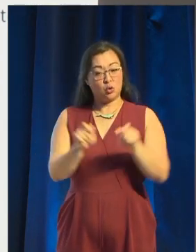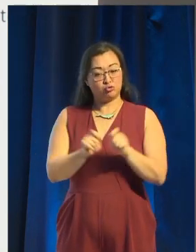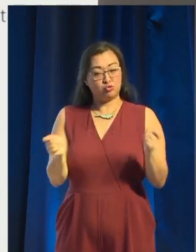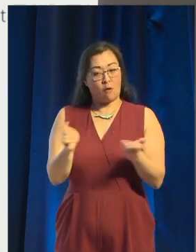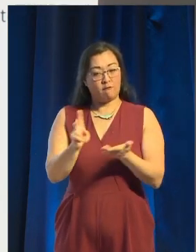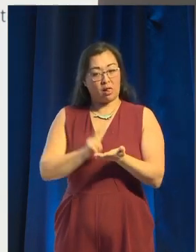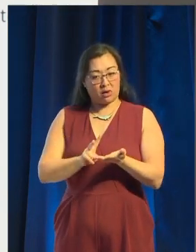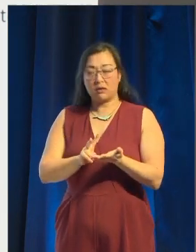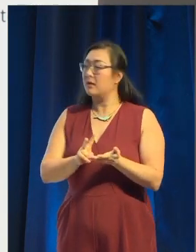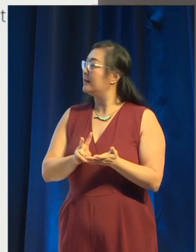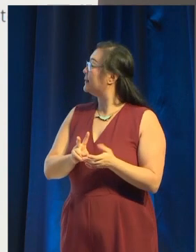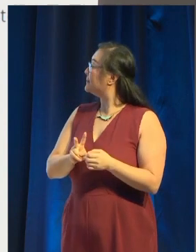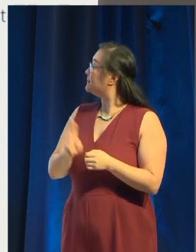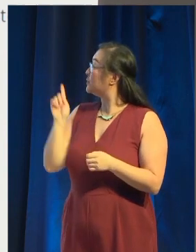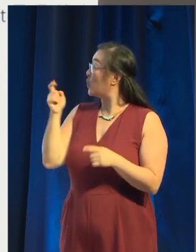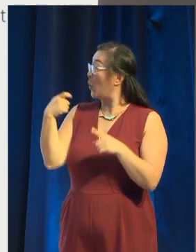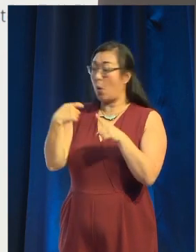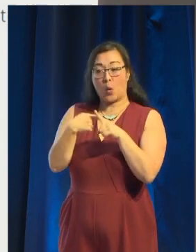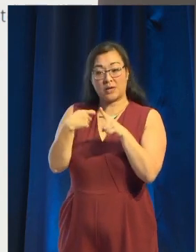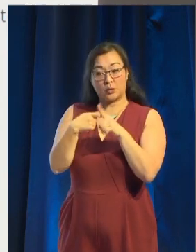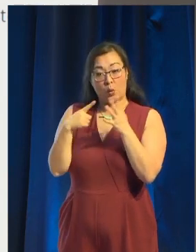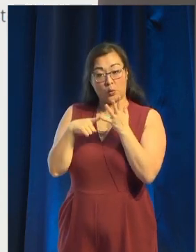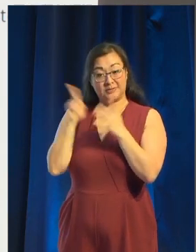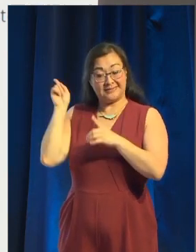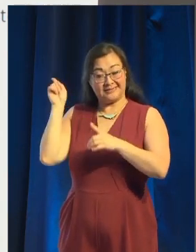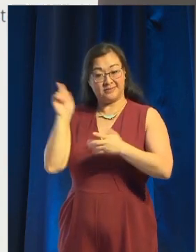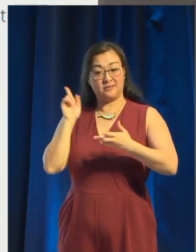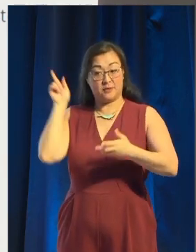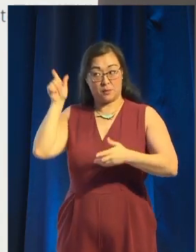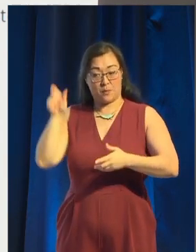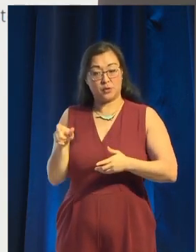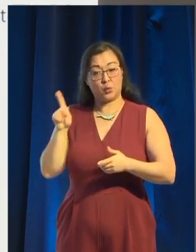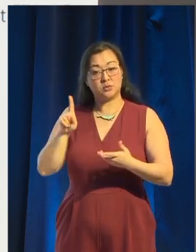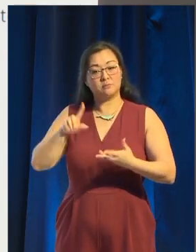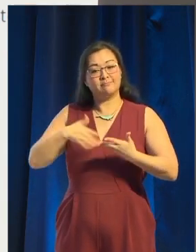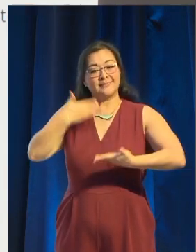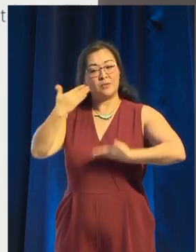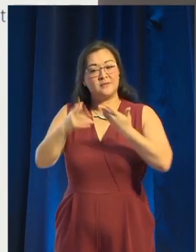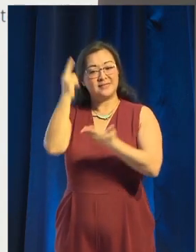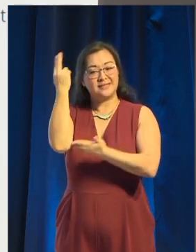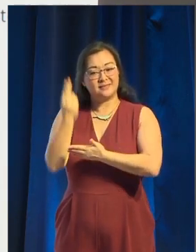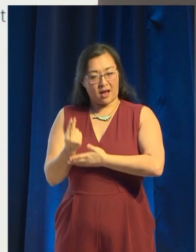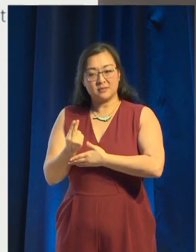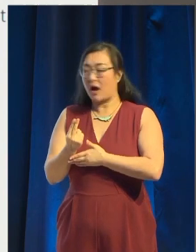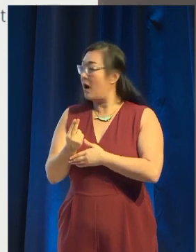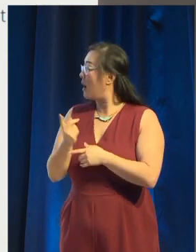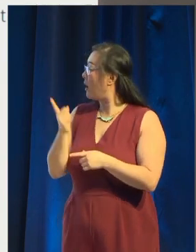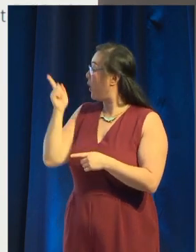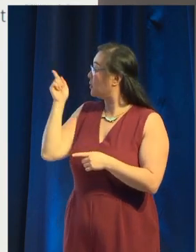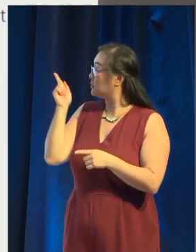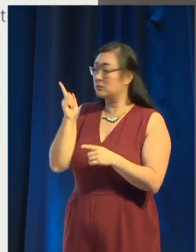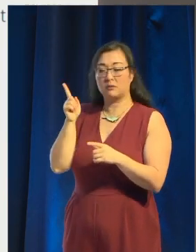Oshikoshi, who was the narrative designer on Virtue's Last Reward, defines a